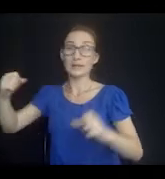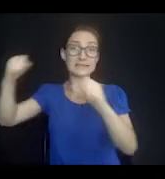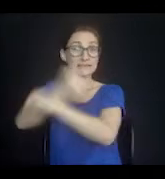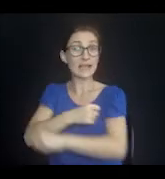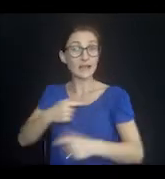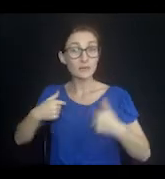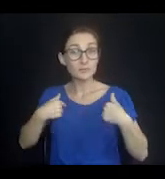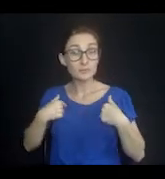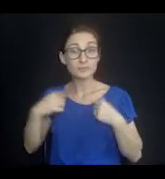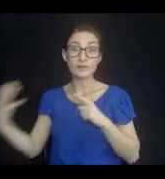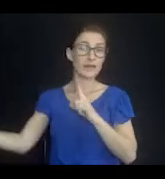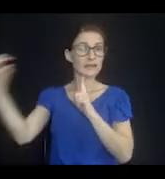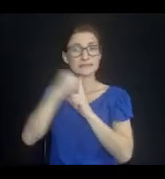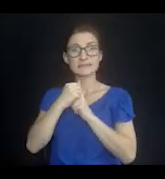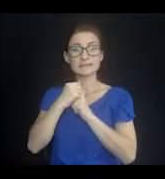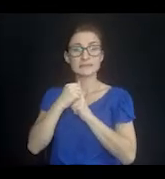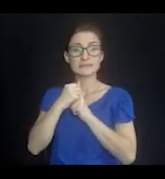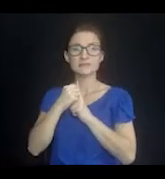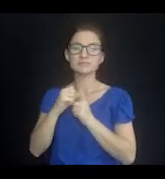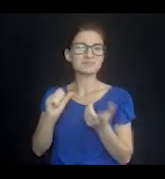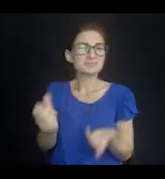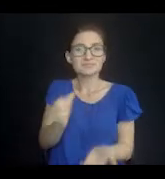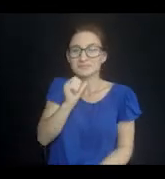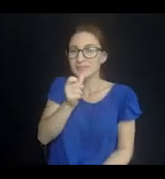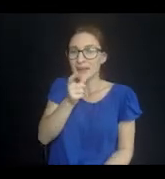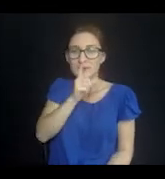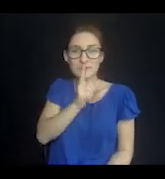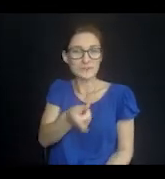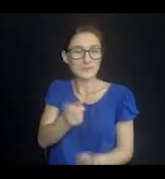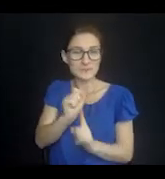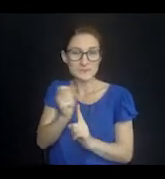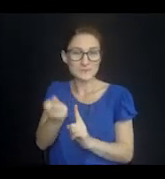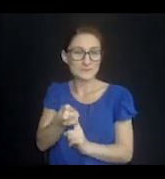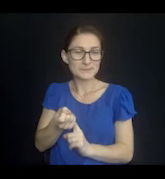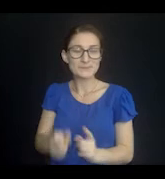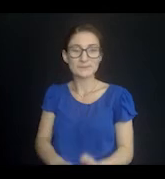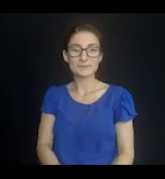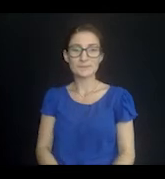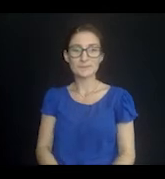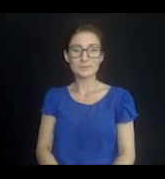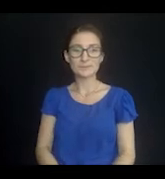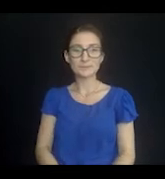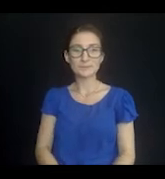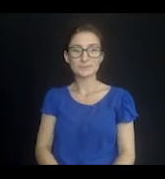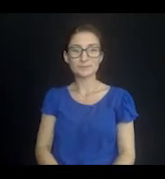with reality, and you start to imagine that this person could attack you, even though that's not